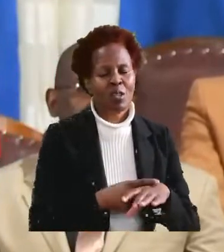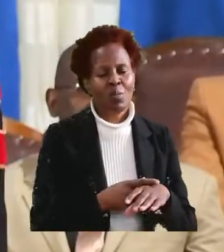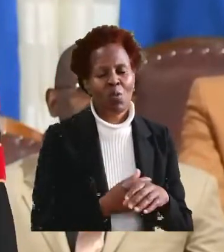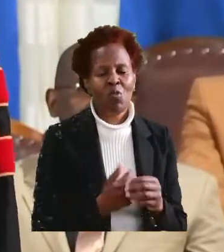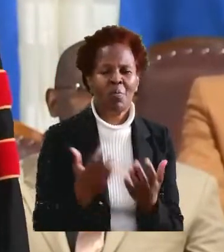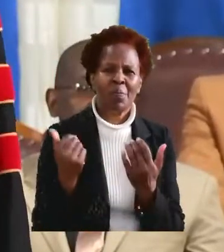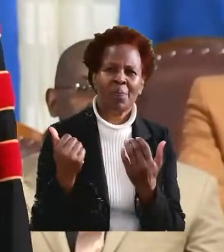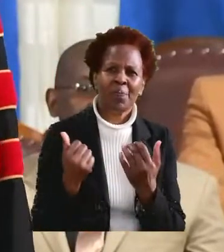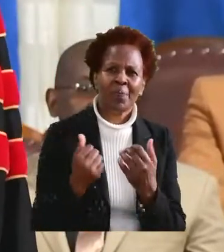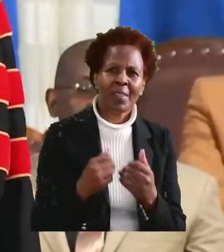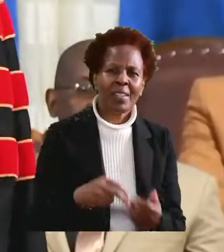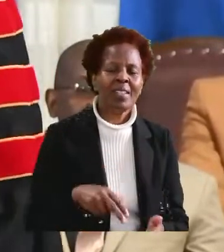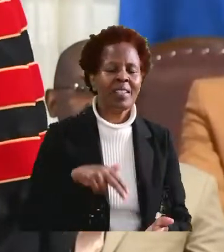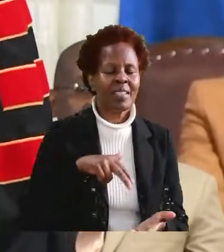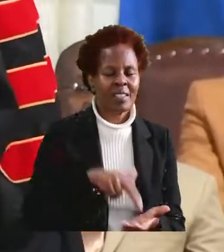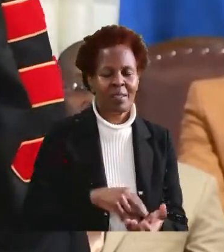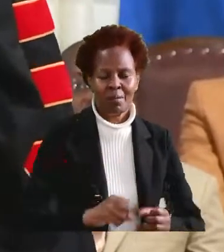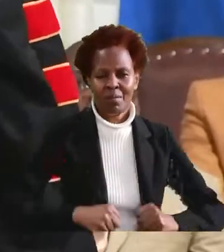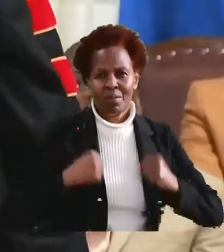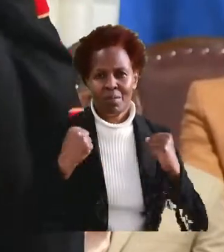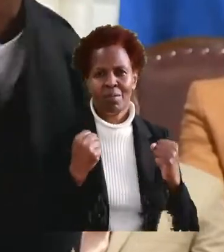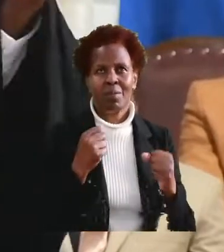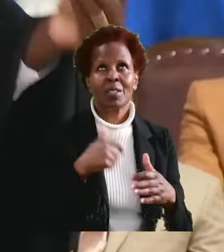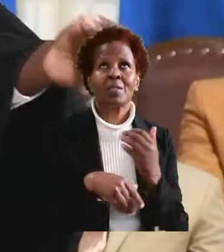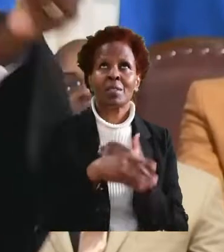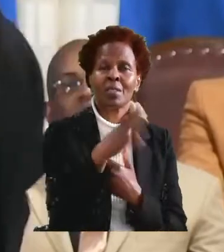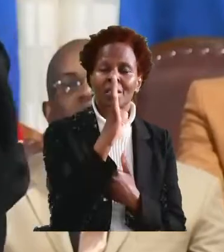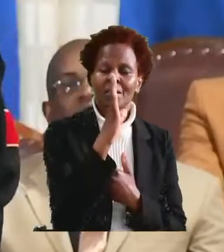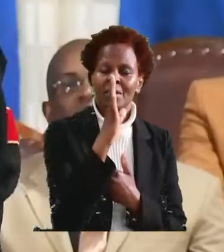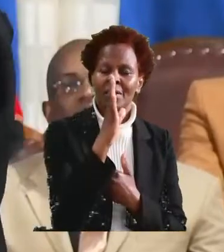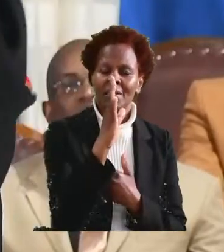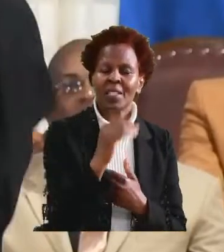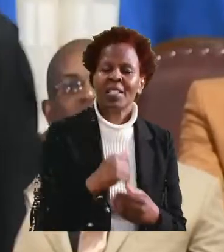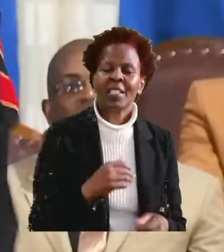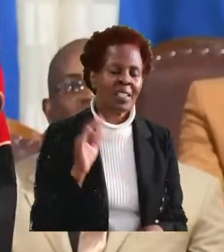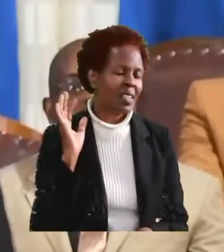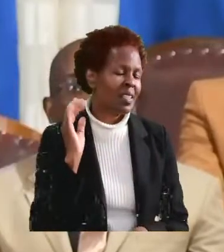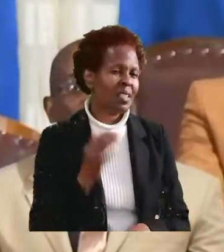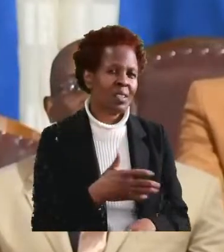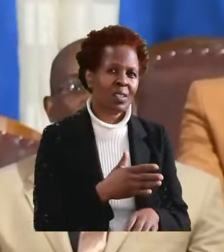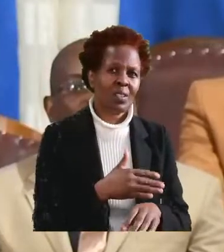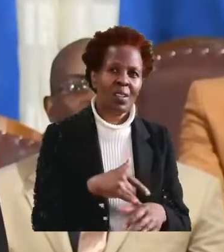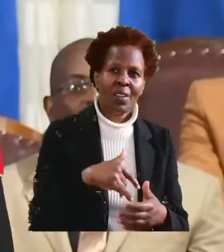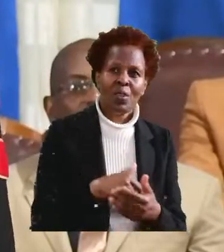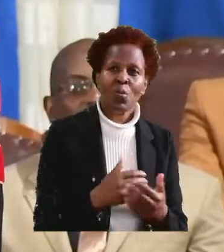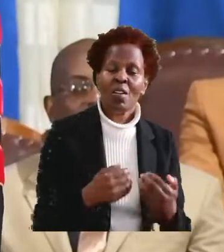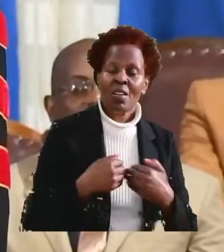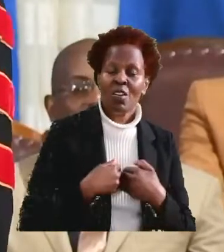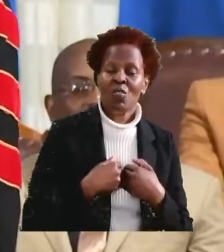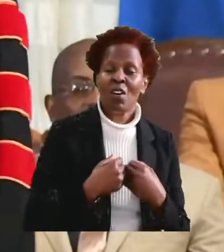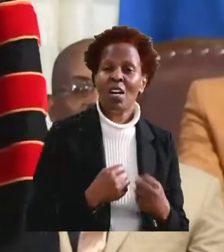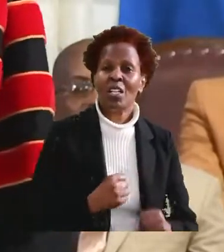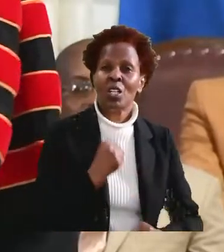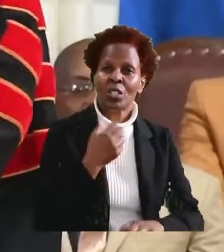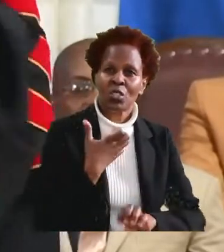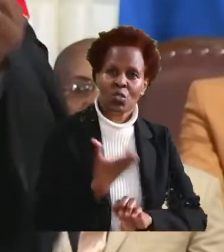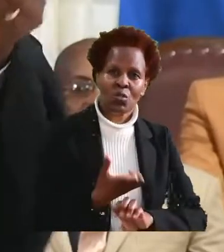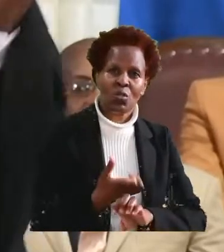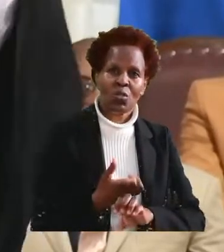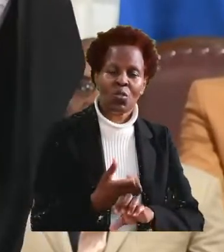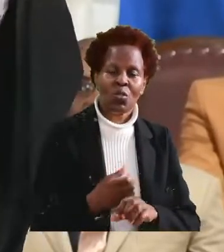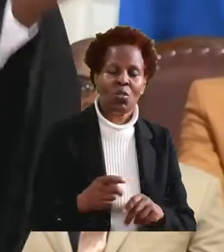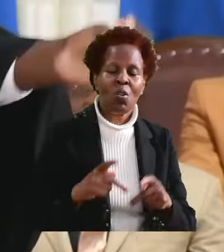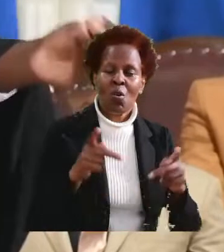to position ourselves in God. And I remember hearing the song, "We have an anchor that keeps the soul